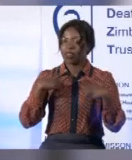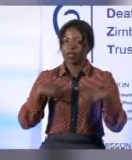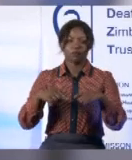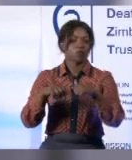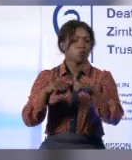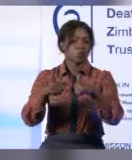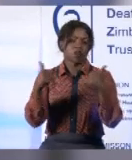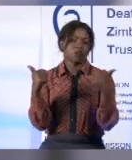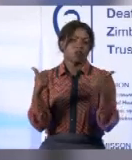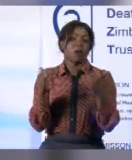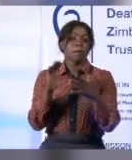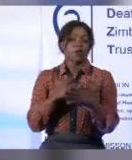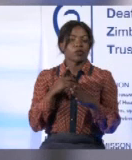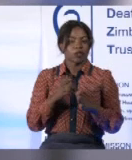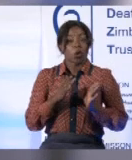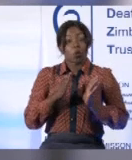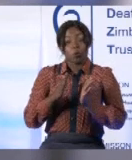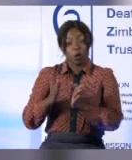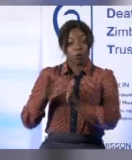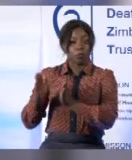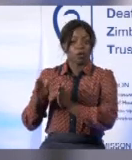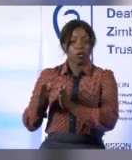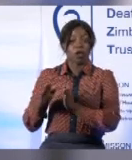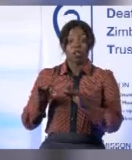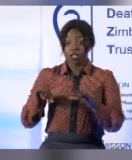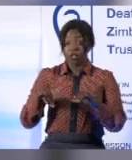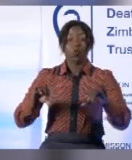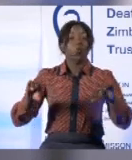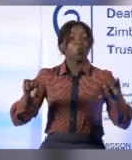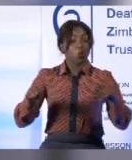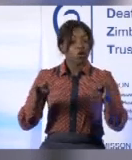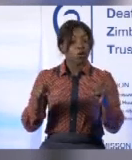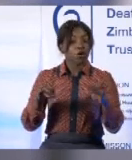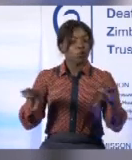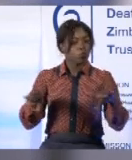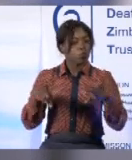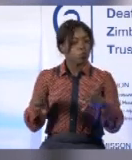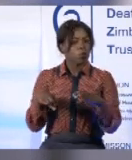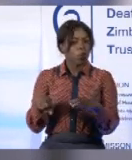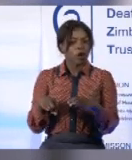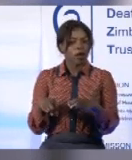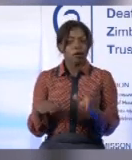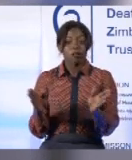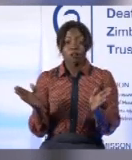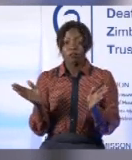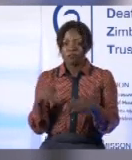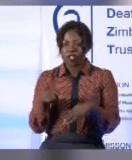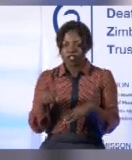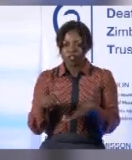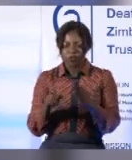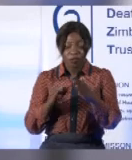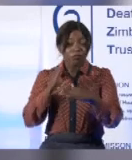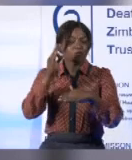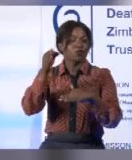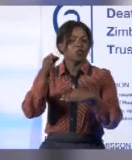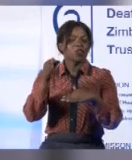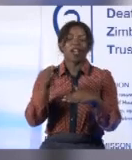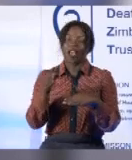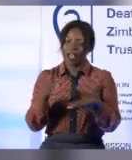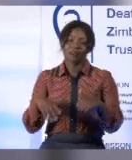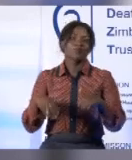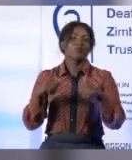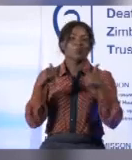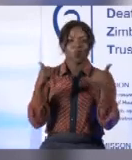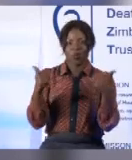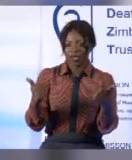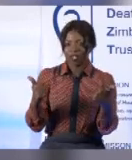I'm planning, I'm doing it. It's a work. When we work, we expect something at the end. It's not like you're going to work for the rest of your life. Okay. So I'm expecting,